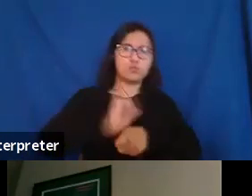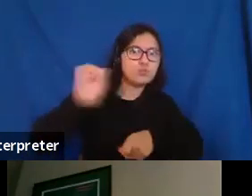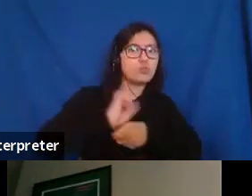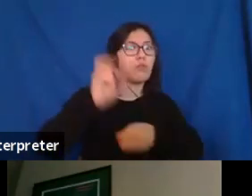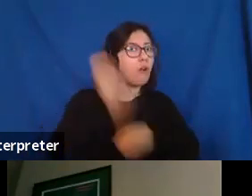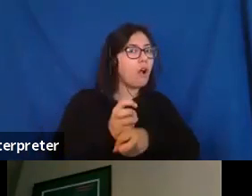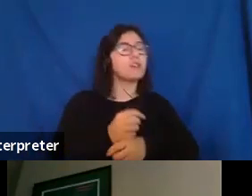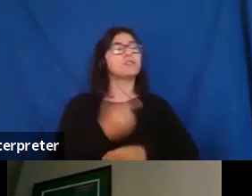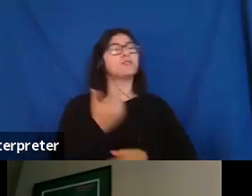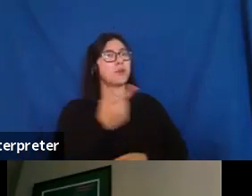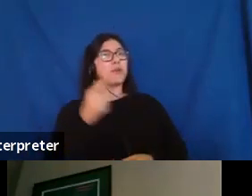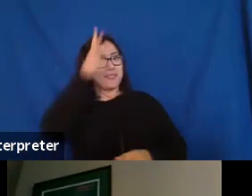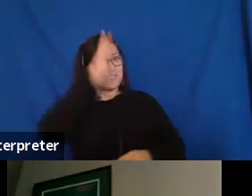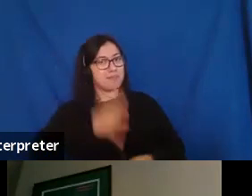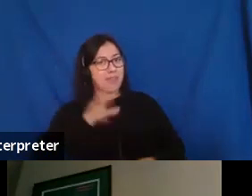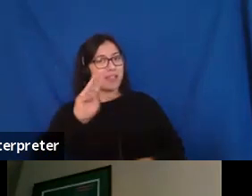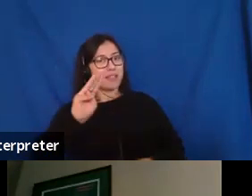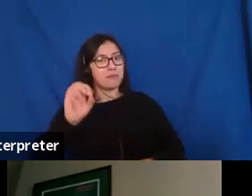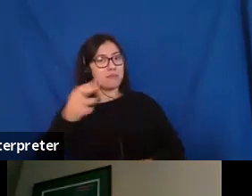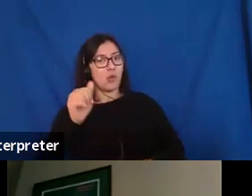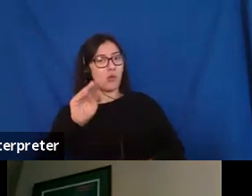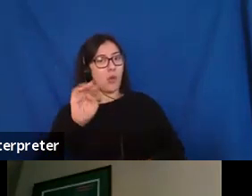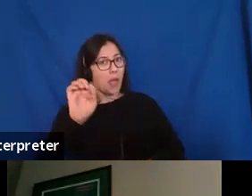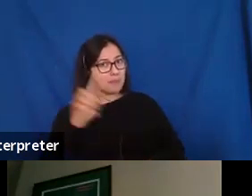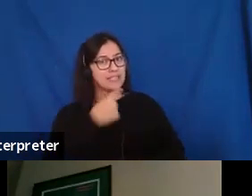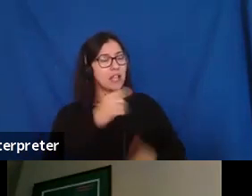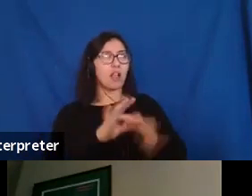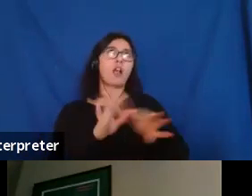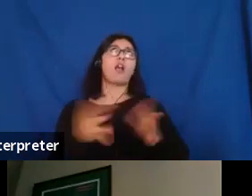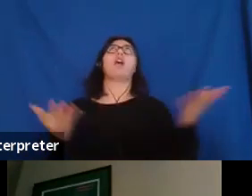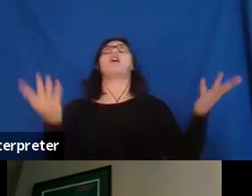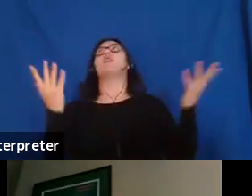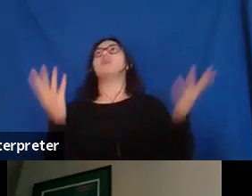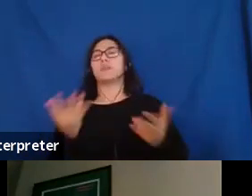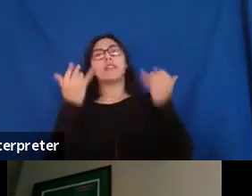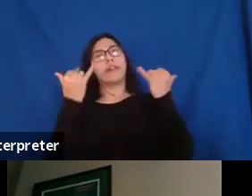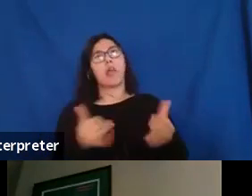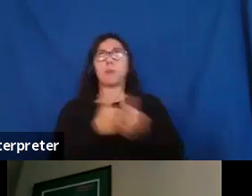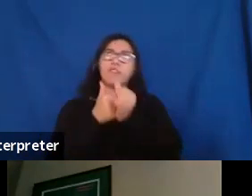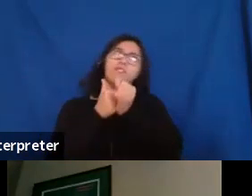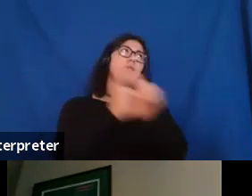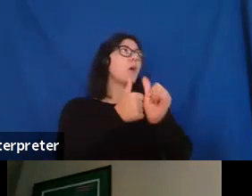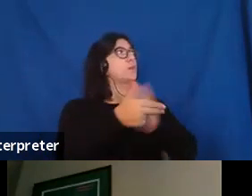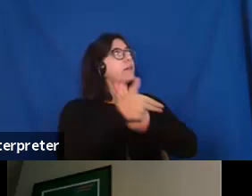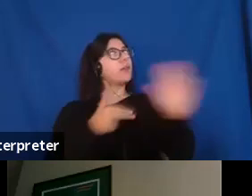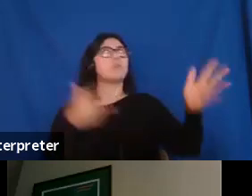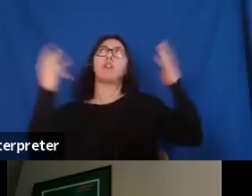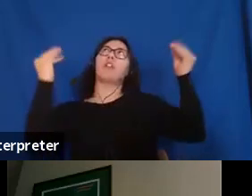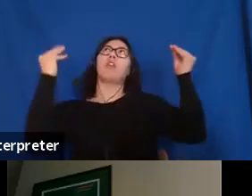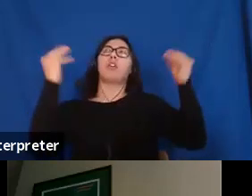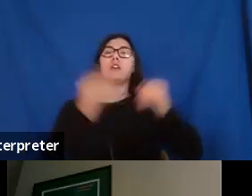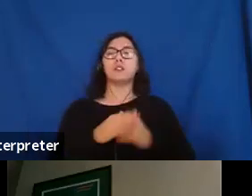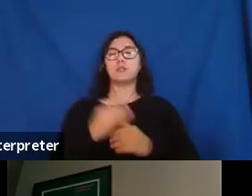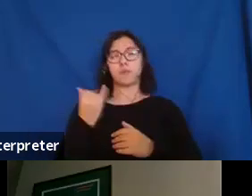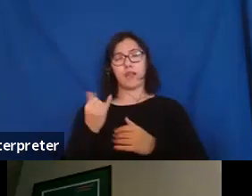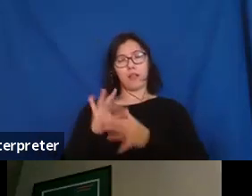fear that like, oh gosh, here we are like playing into a stereotype, and right? And so what is Nia offering here that's different?